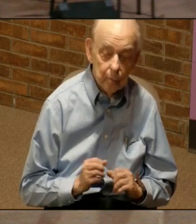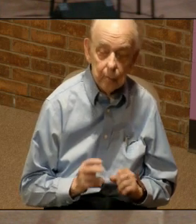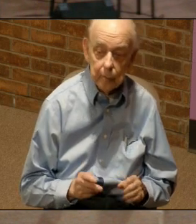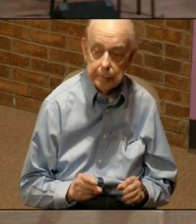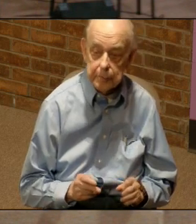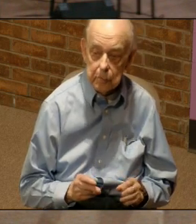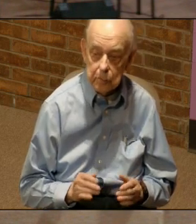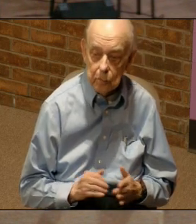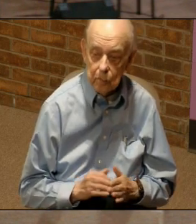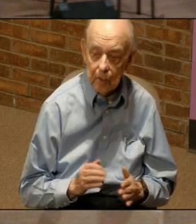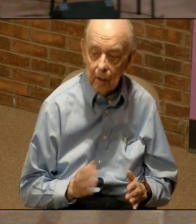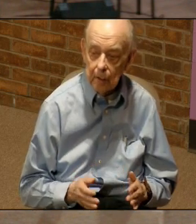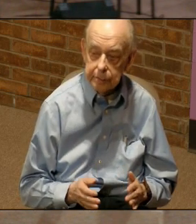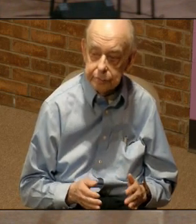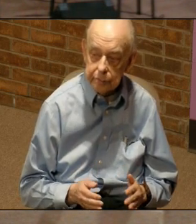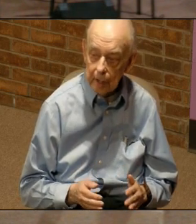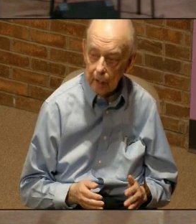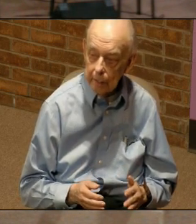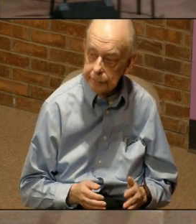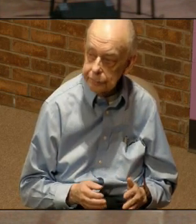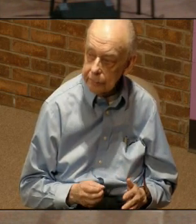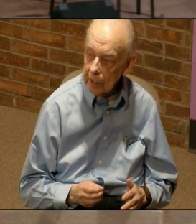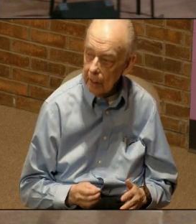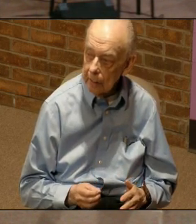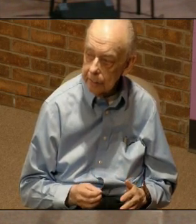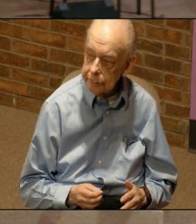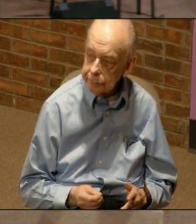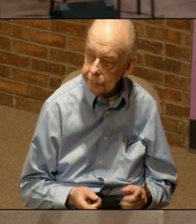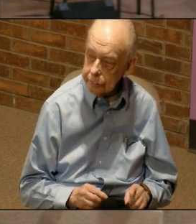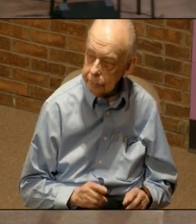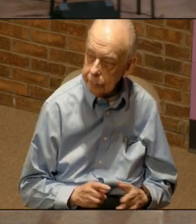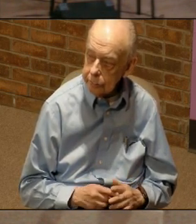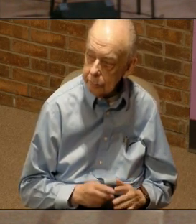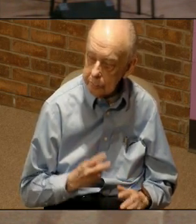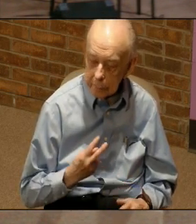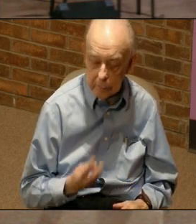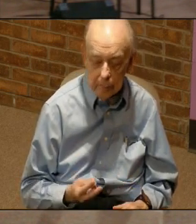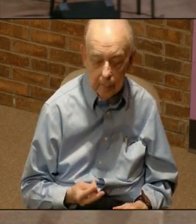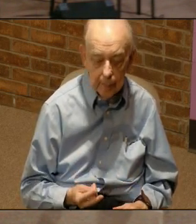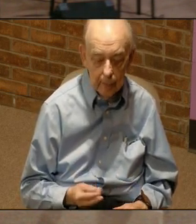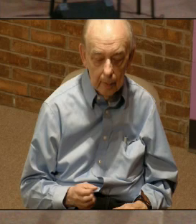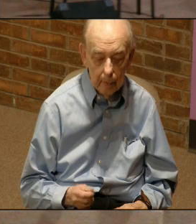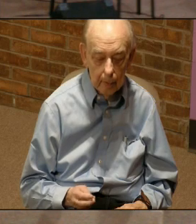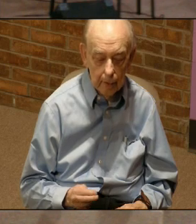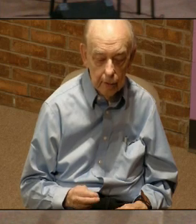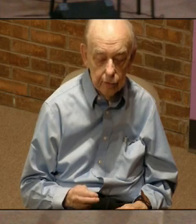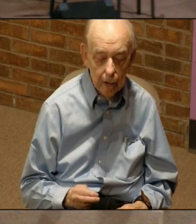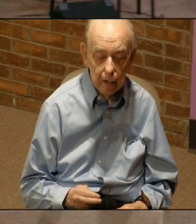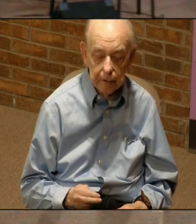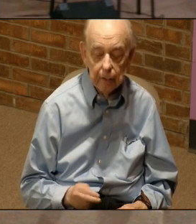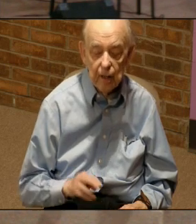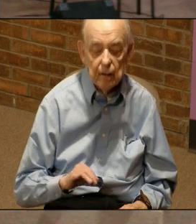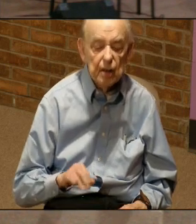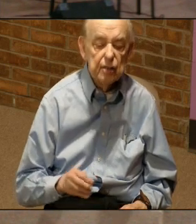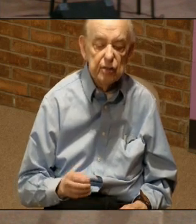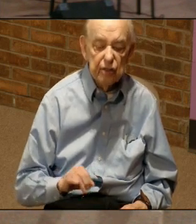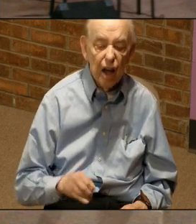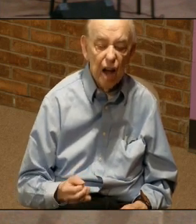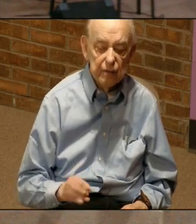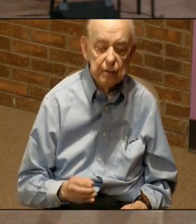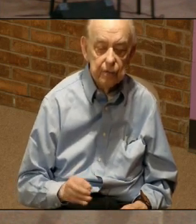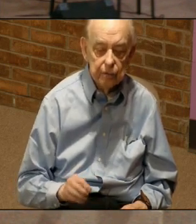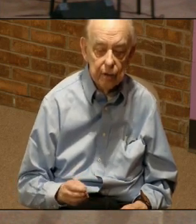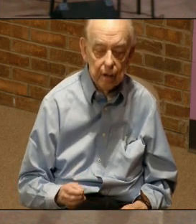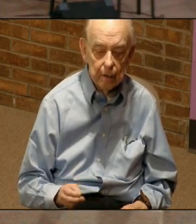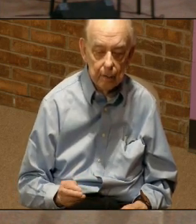okay? That is there. So, when we begin to look at John chapter 1, there's three things